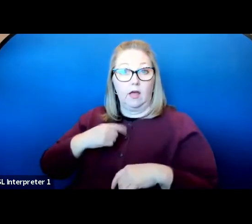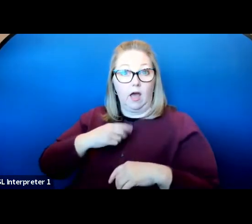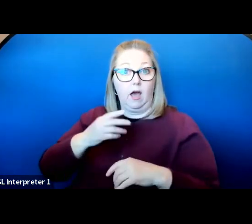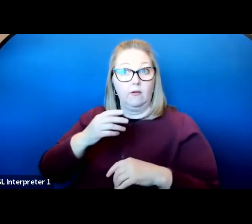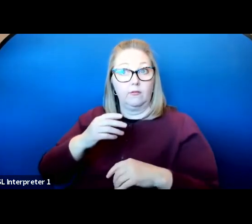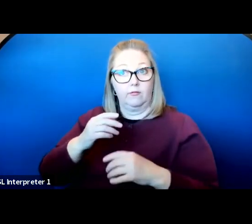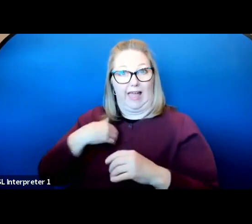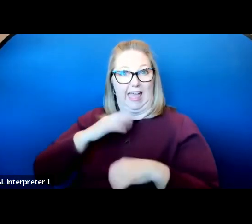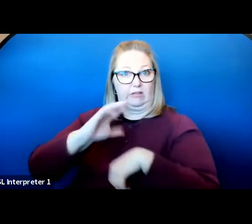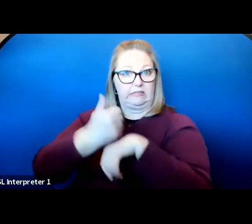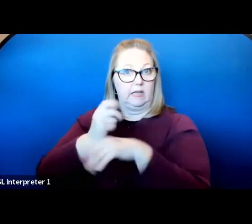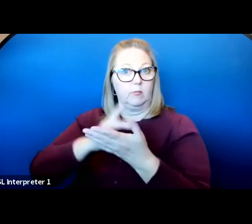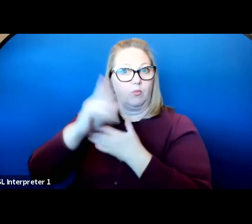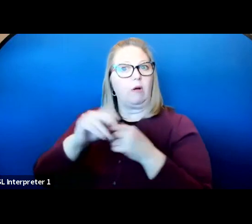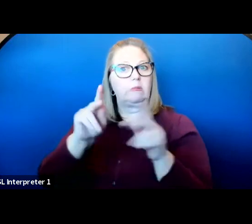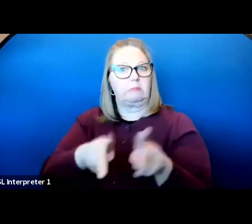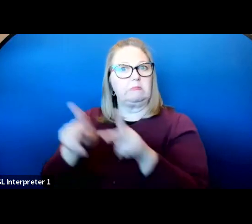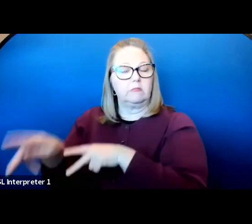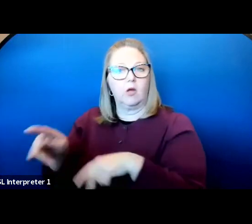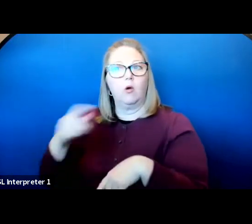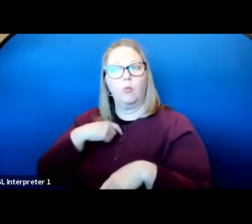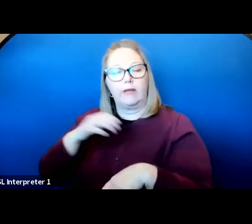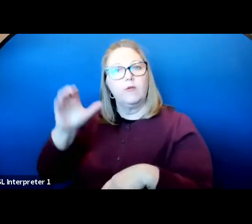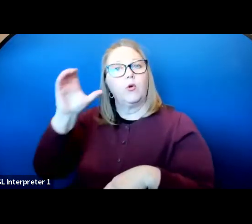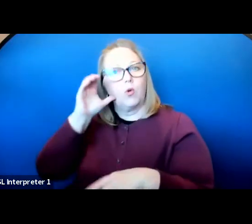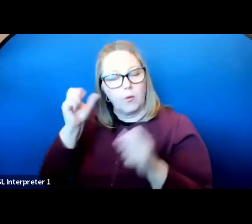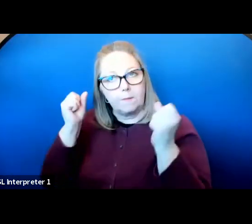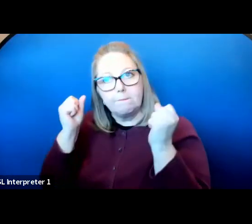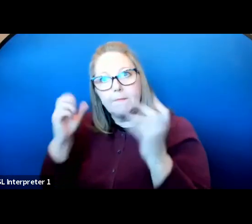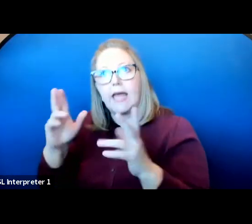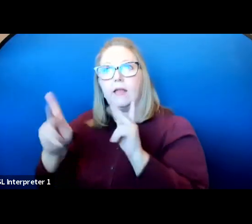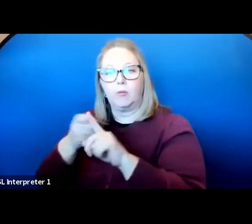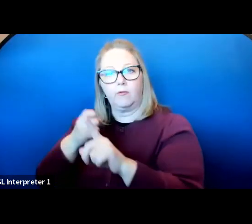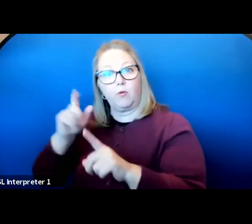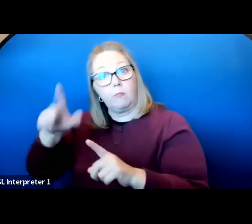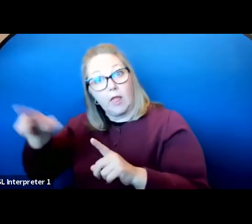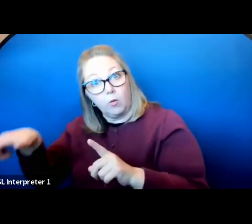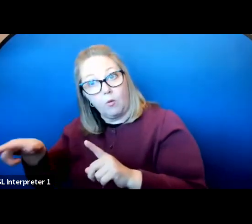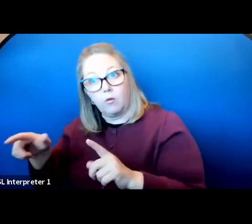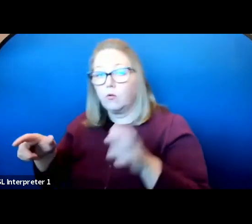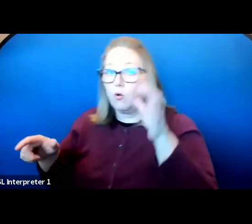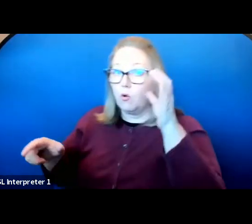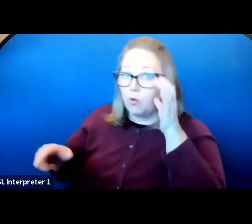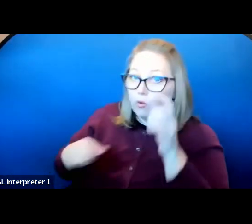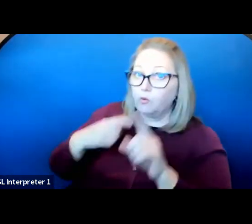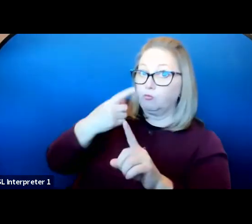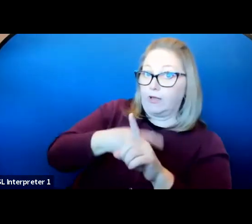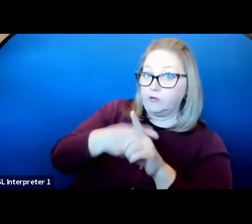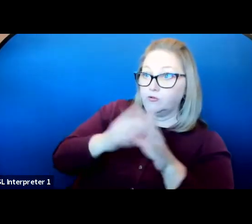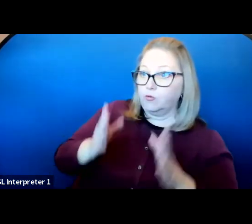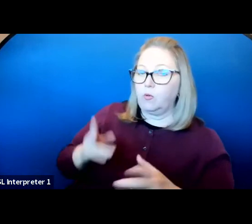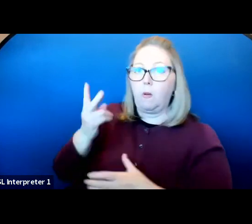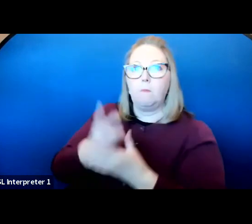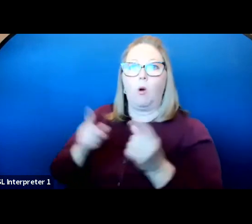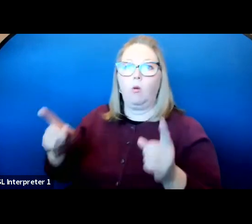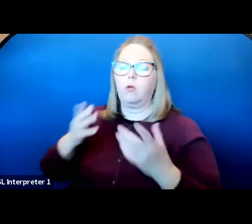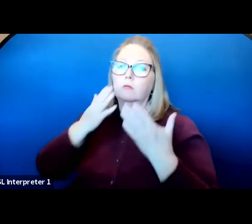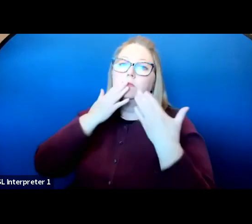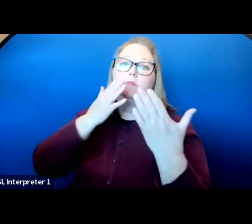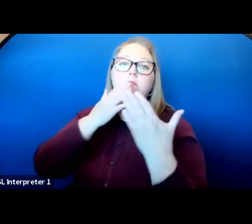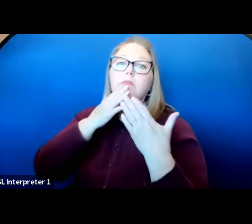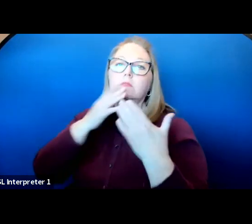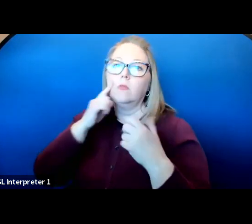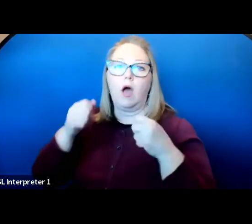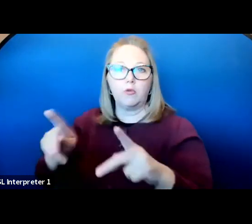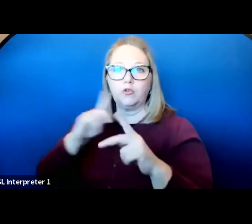mediation program, we heard testimonials from both landlords and tenants that they were so grateful to have the opportunity